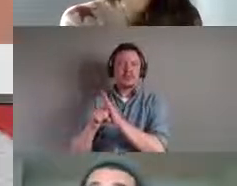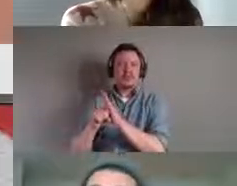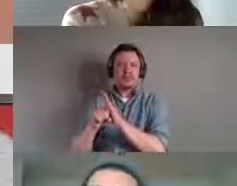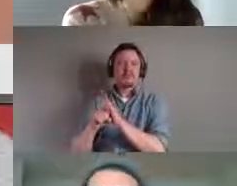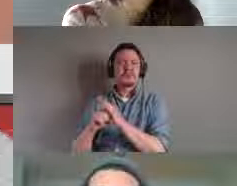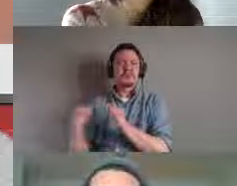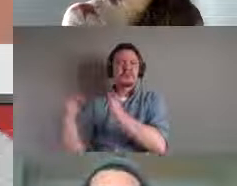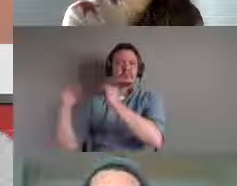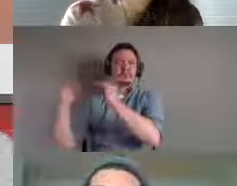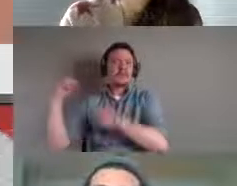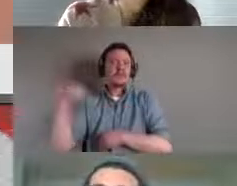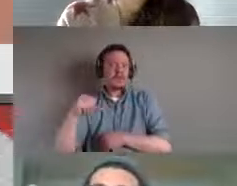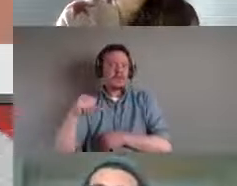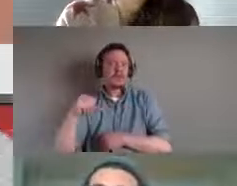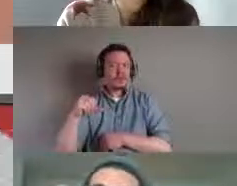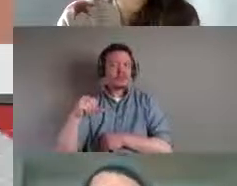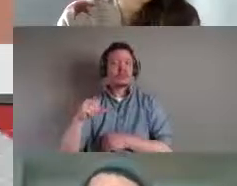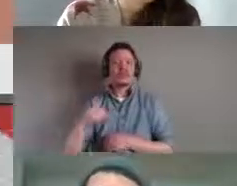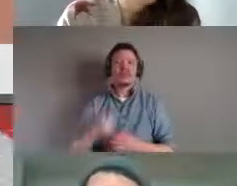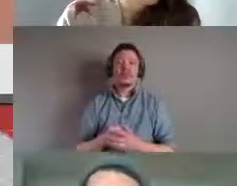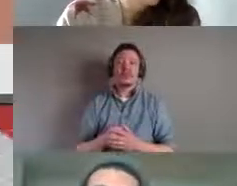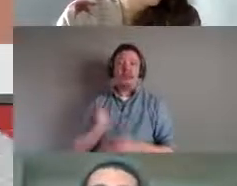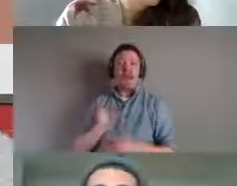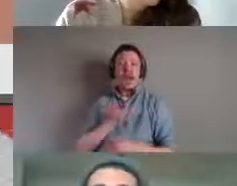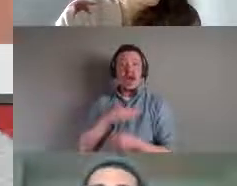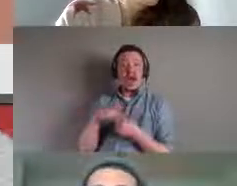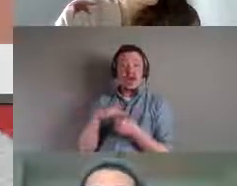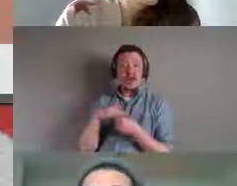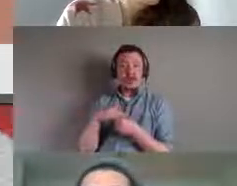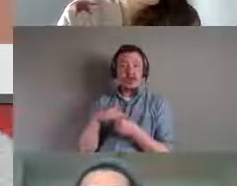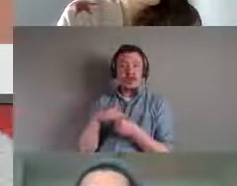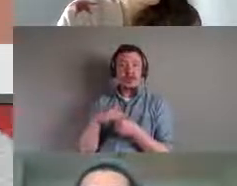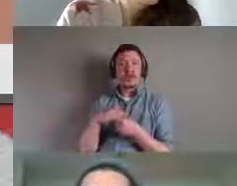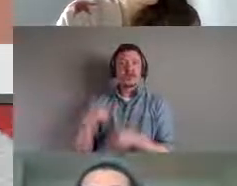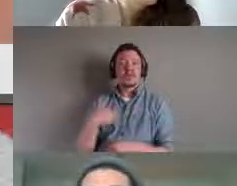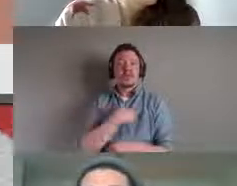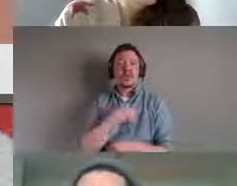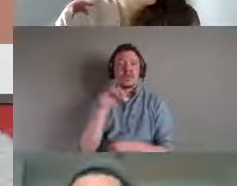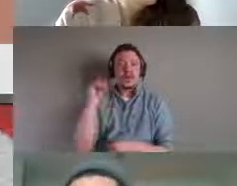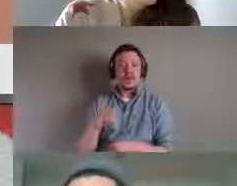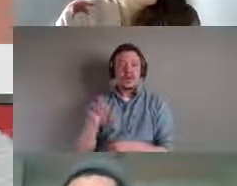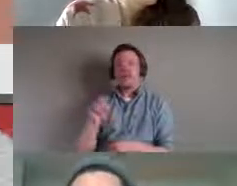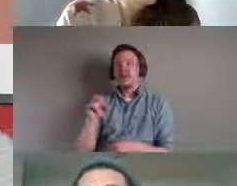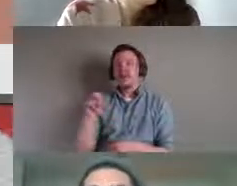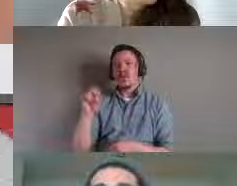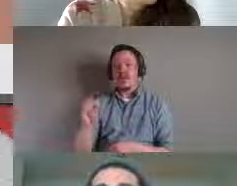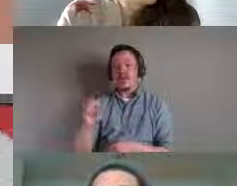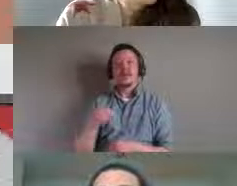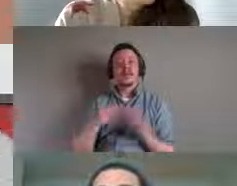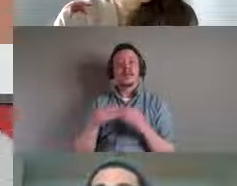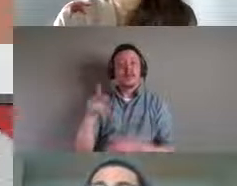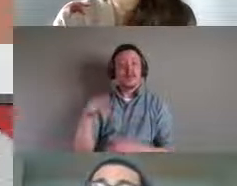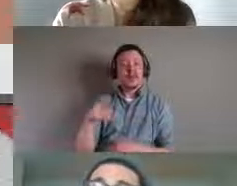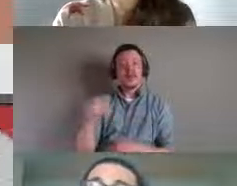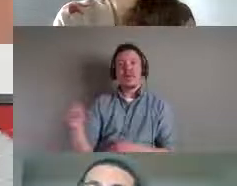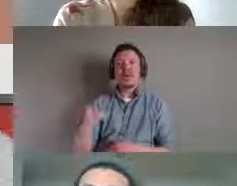level. And for our region, we have a percent for our ordinance in both the city of Portland and Multnomah